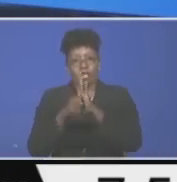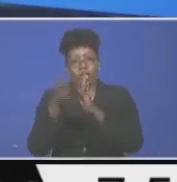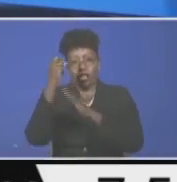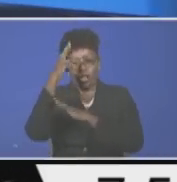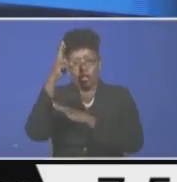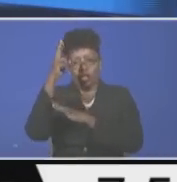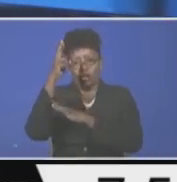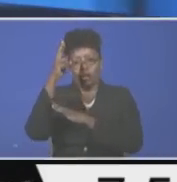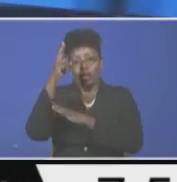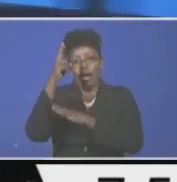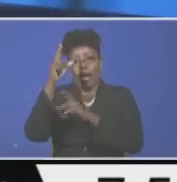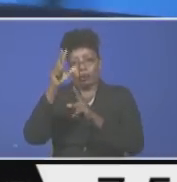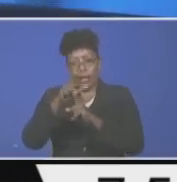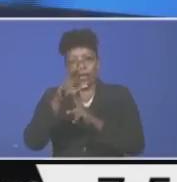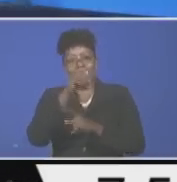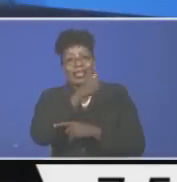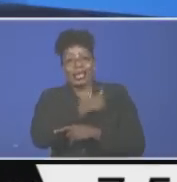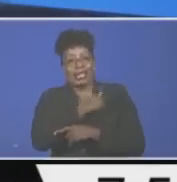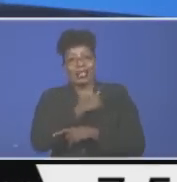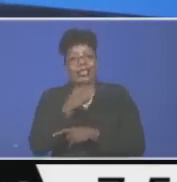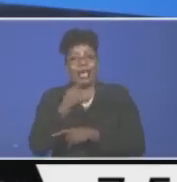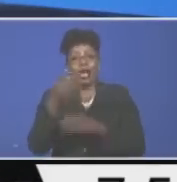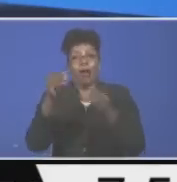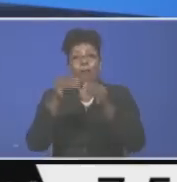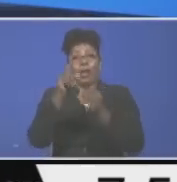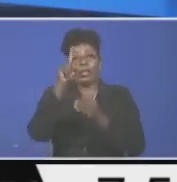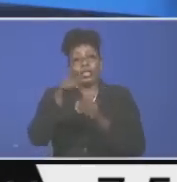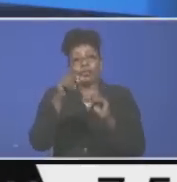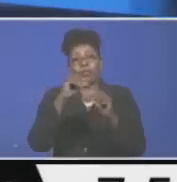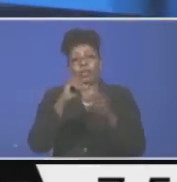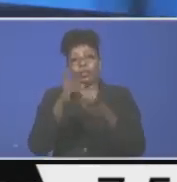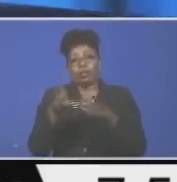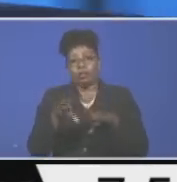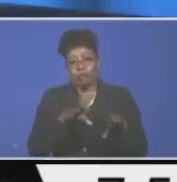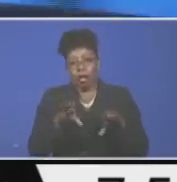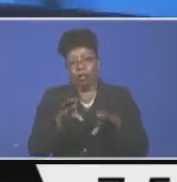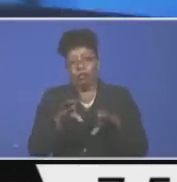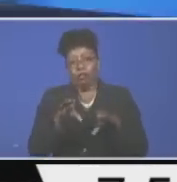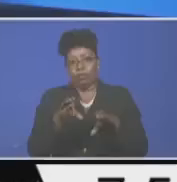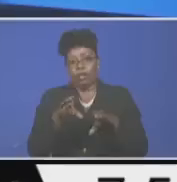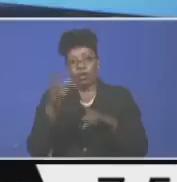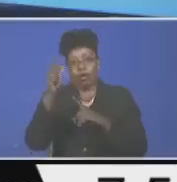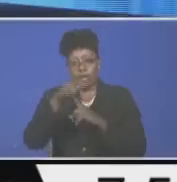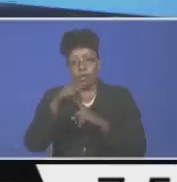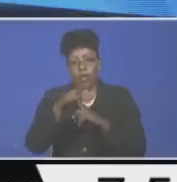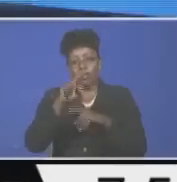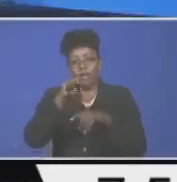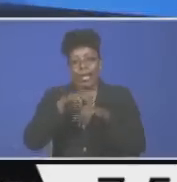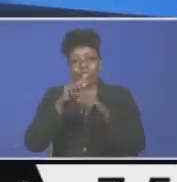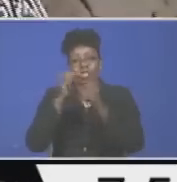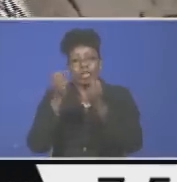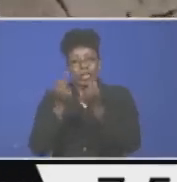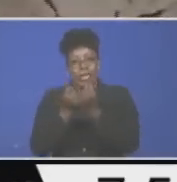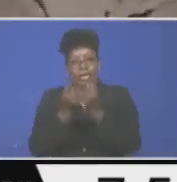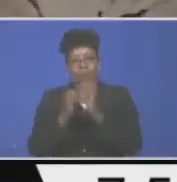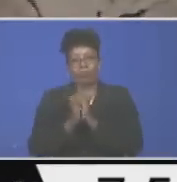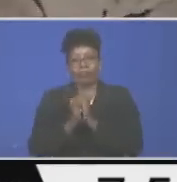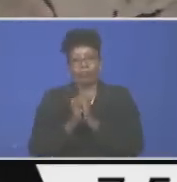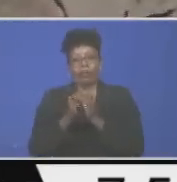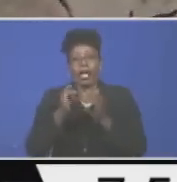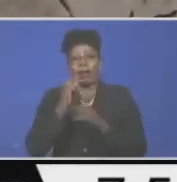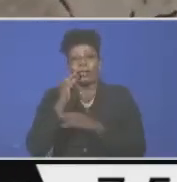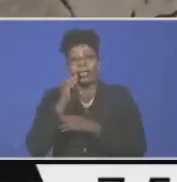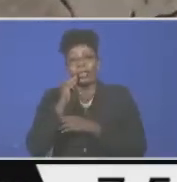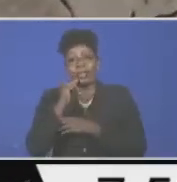in Canada. She believes more needs to be done for the sport locally, especially at the national team level. I'm